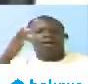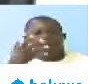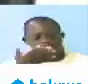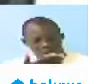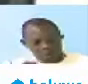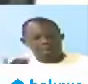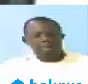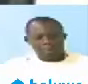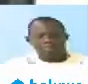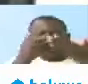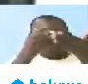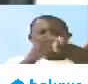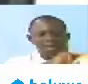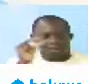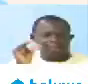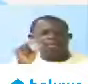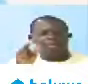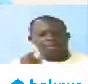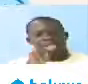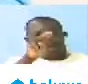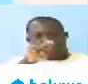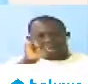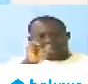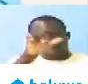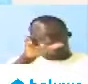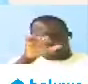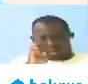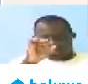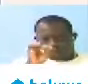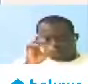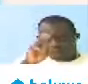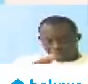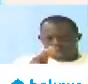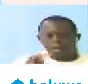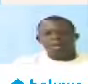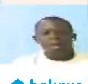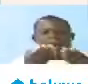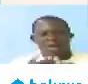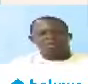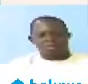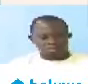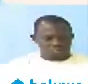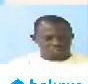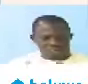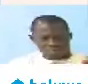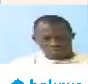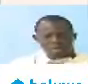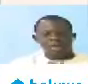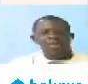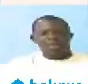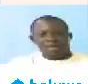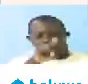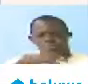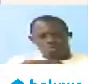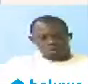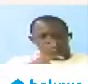name. Okay, so now let's move on to the period you now had to leave Liberia for the first time.